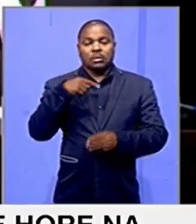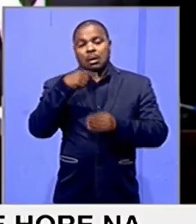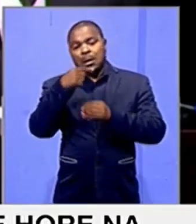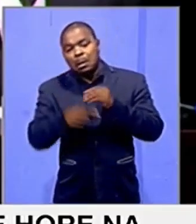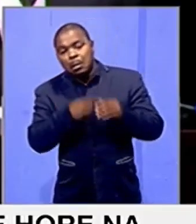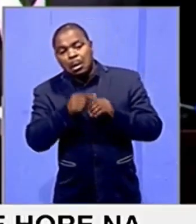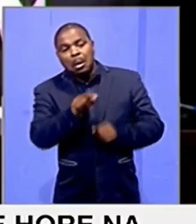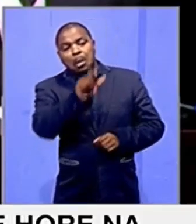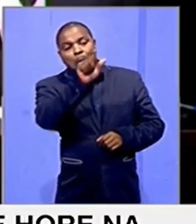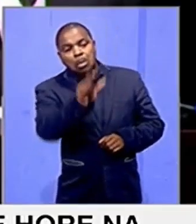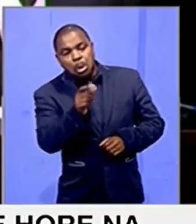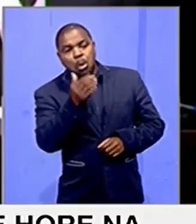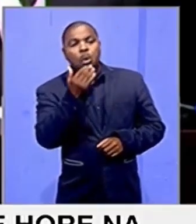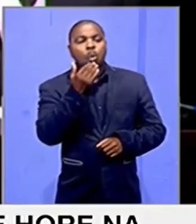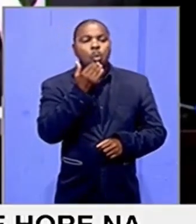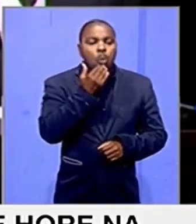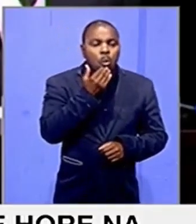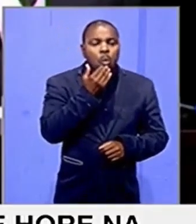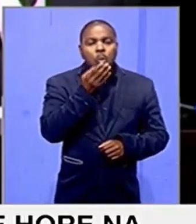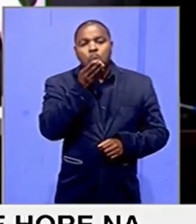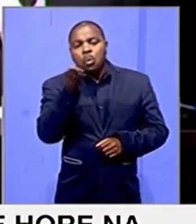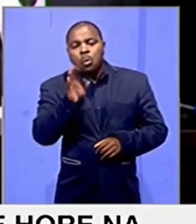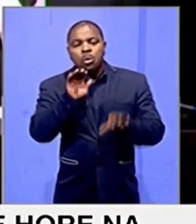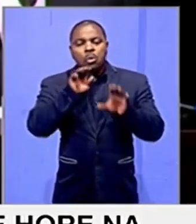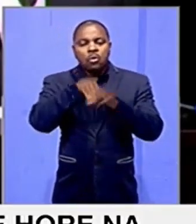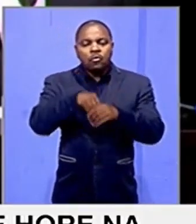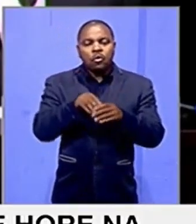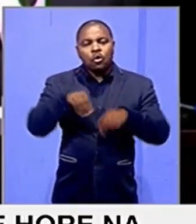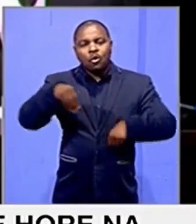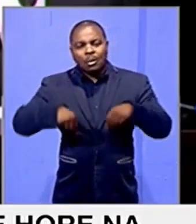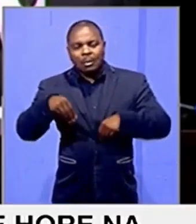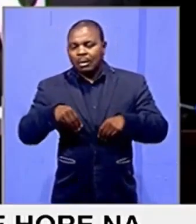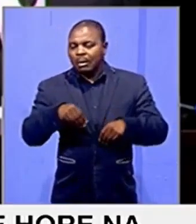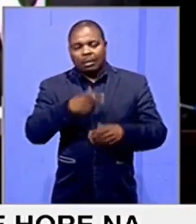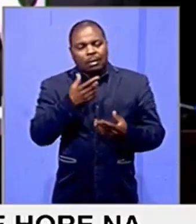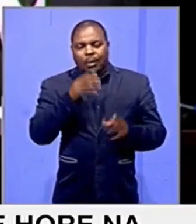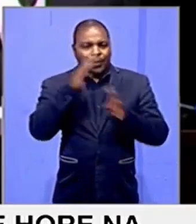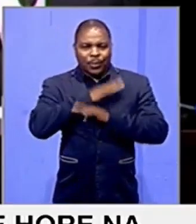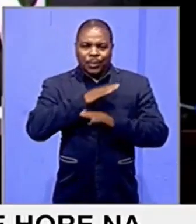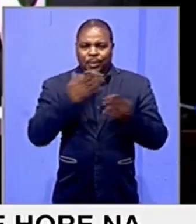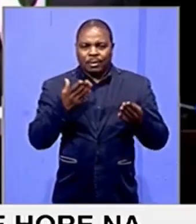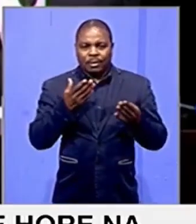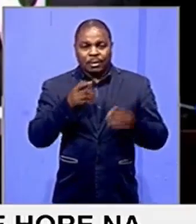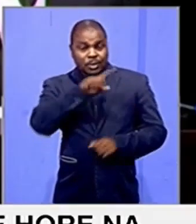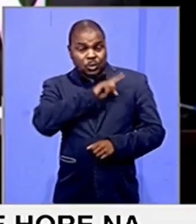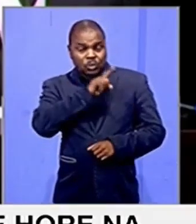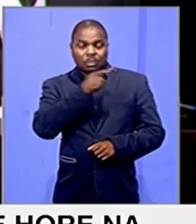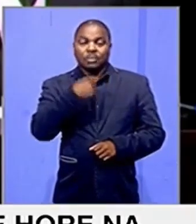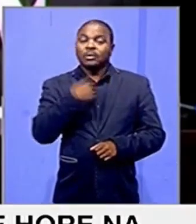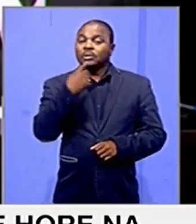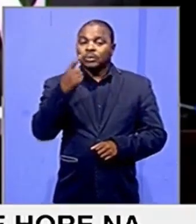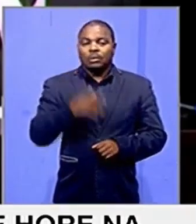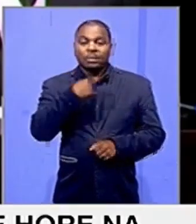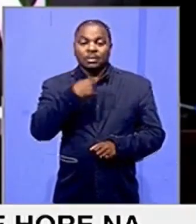the personalities that are involved. And hence I say, the process